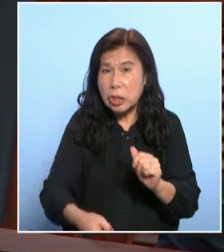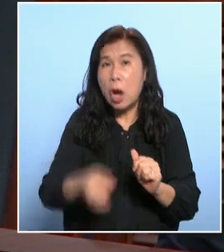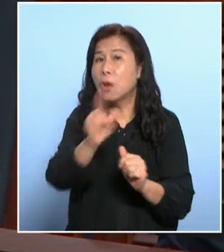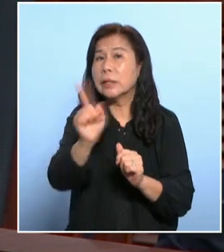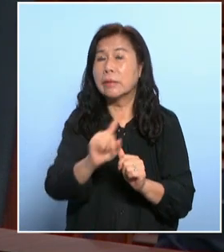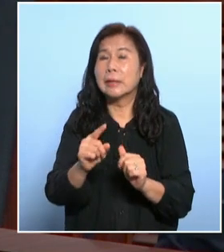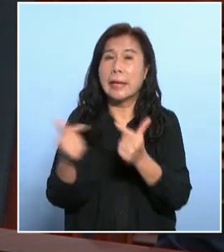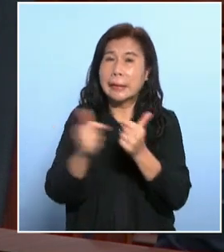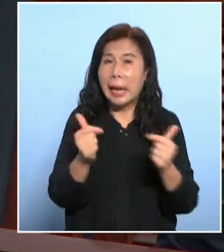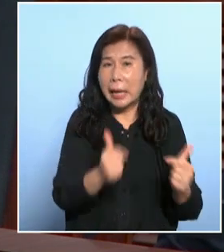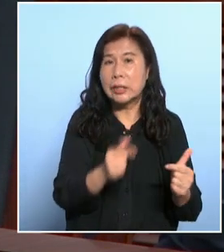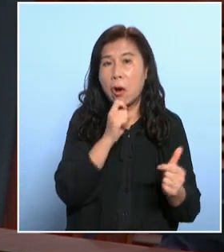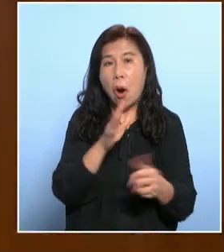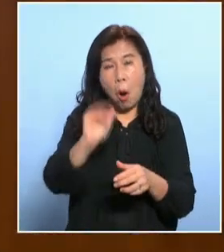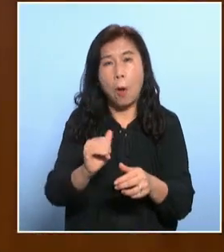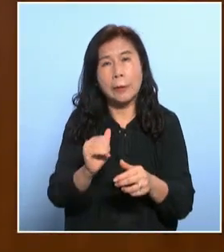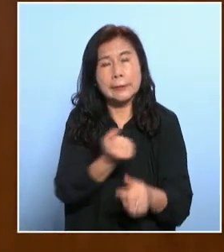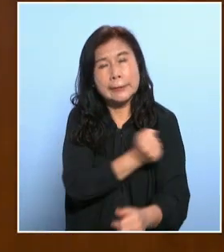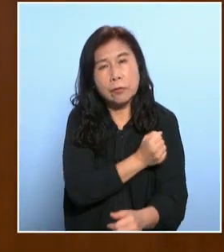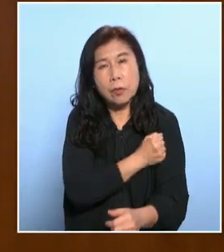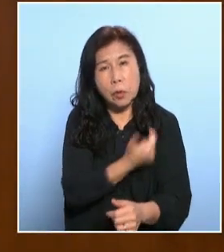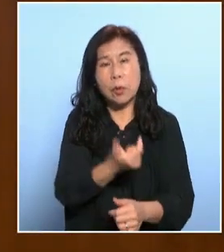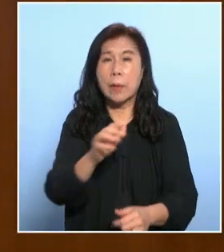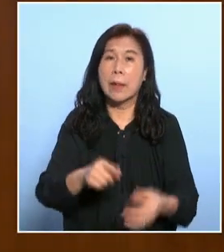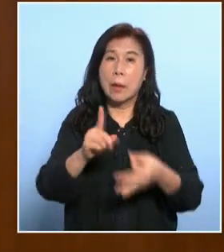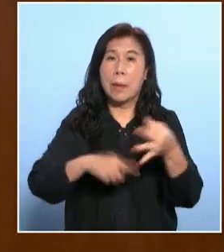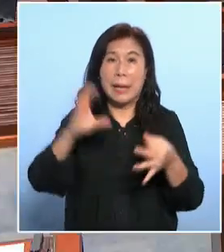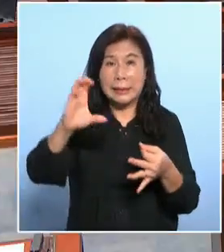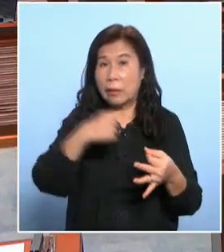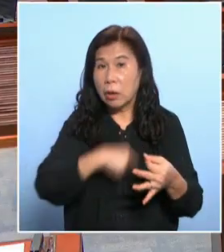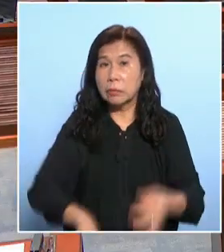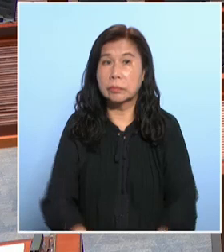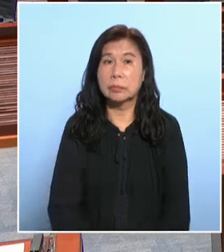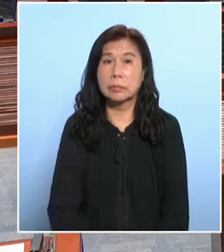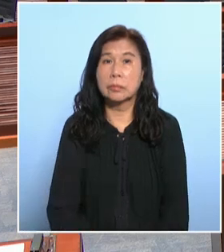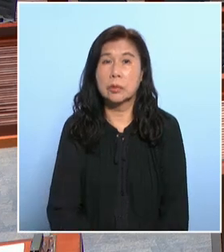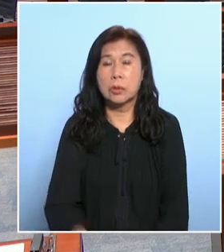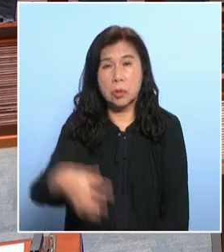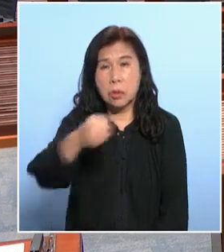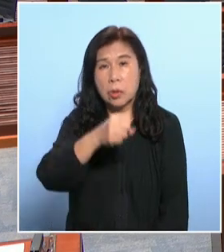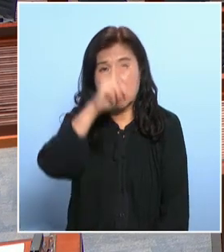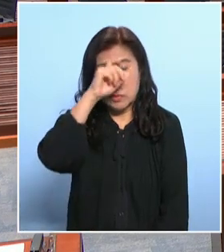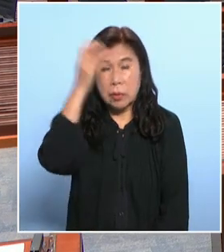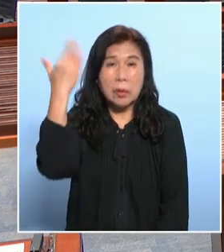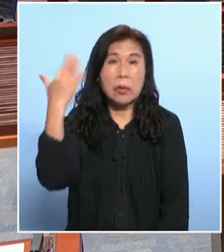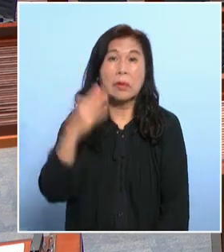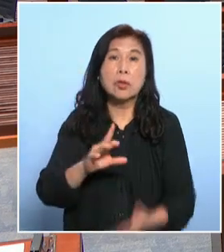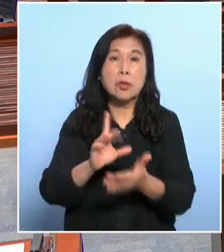charges issue, perhaps we can have tiered charges. Thank you. Professor Chen